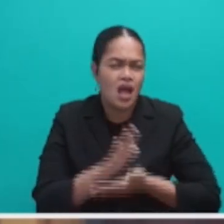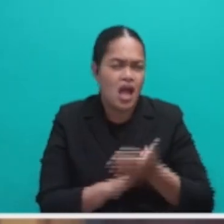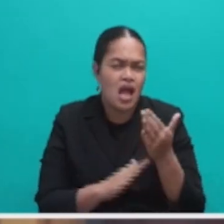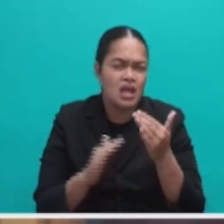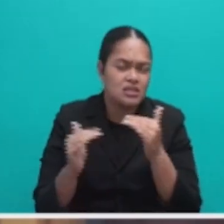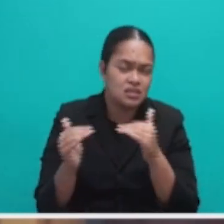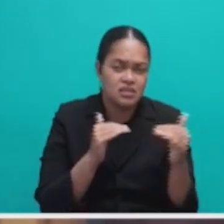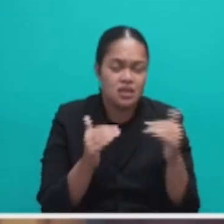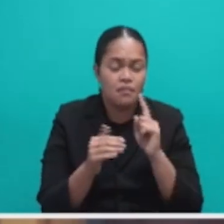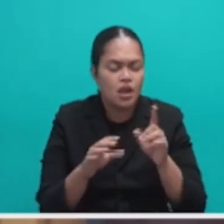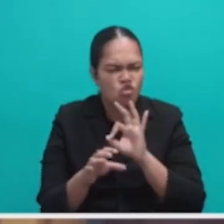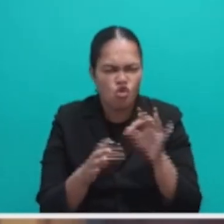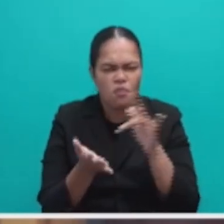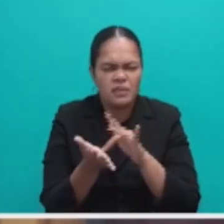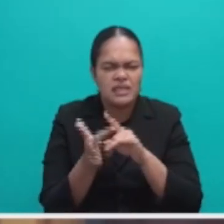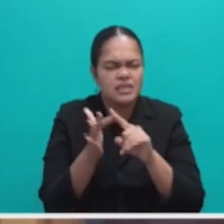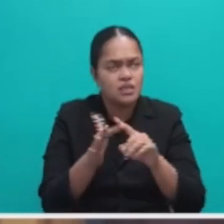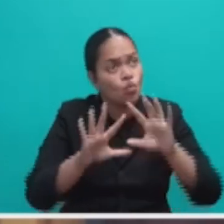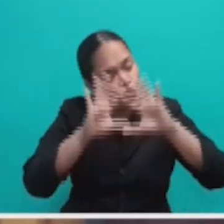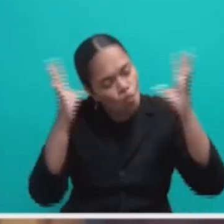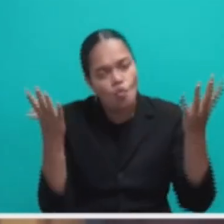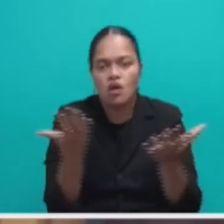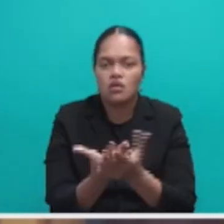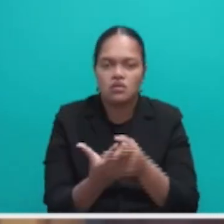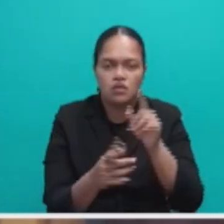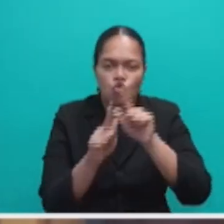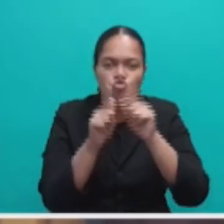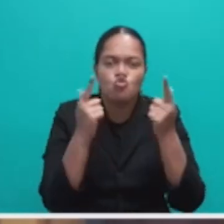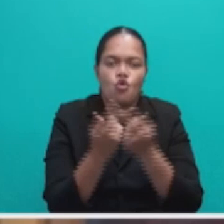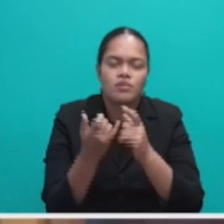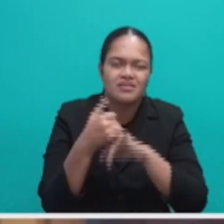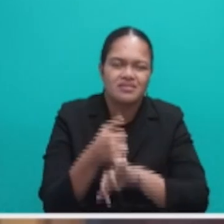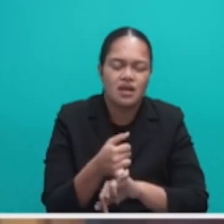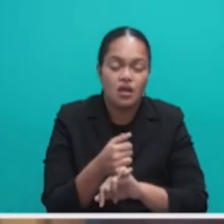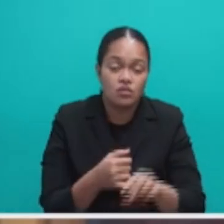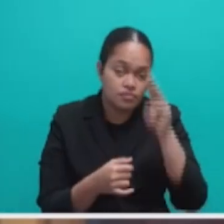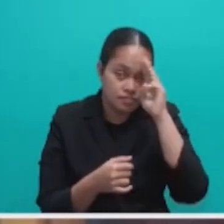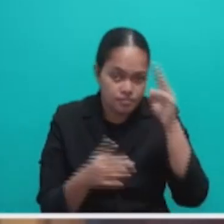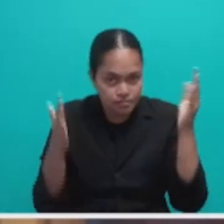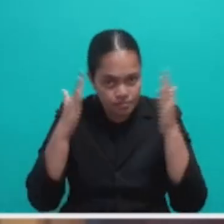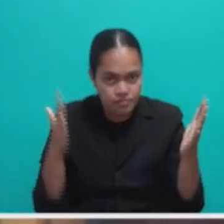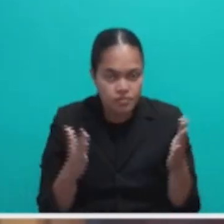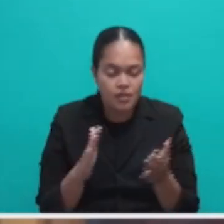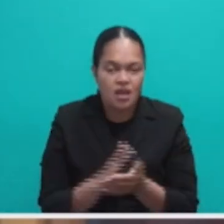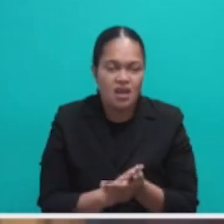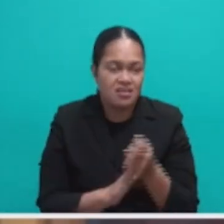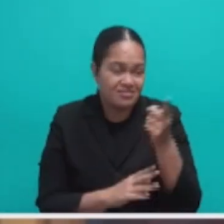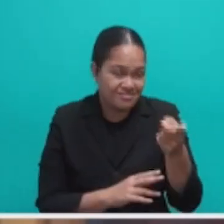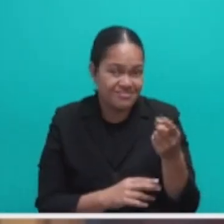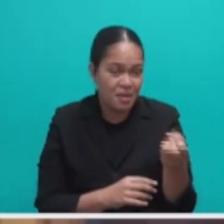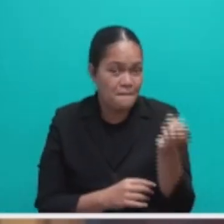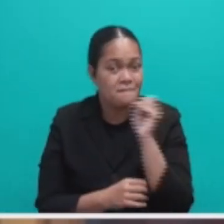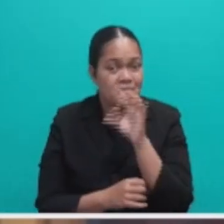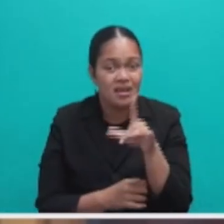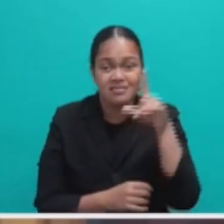East, but worldwide and especially in the global South. Mr. Speaker, sir, as highlighted by Honorable Rondrondo